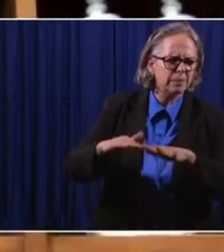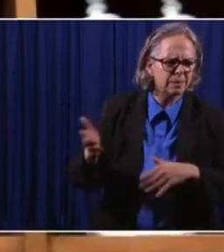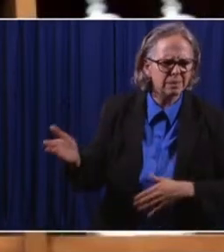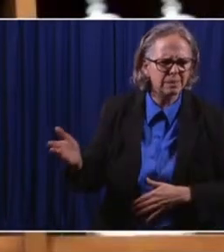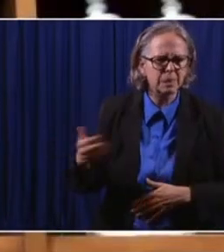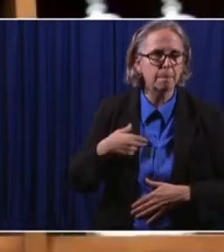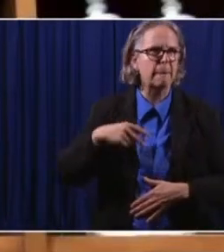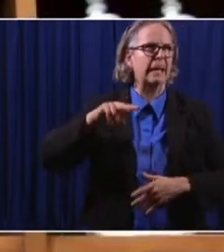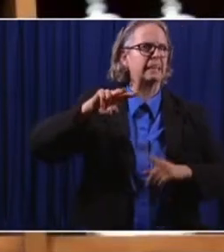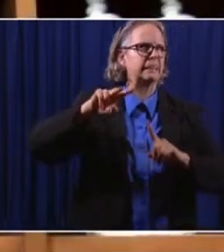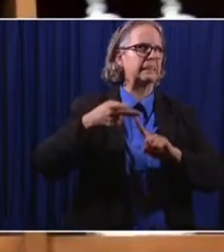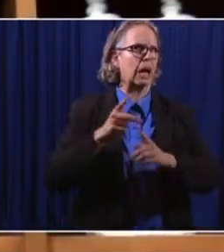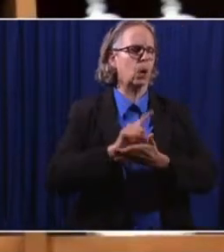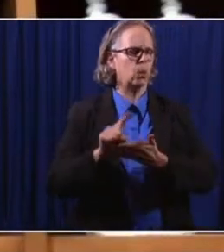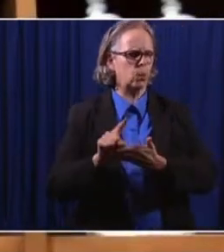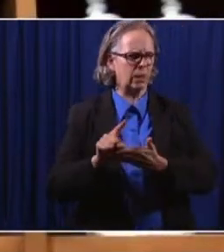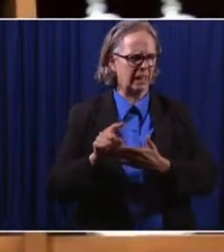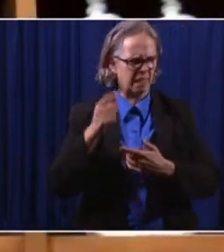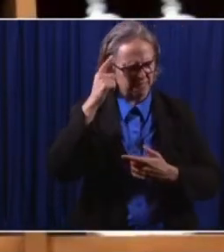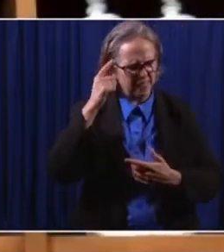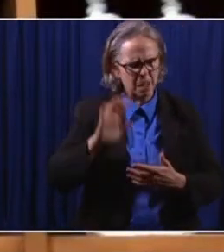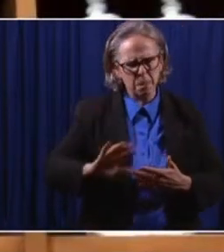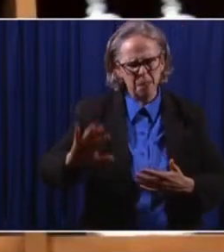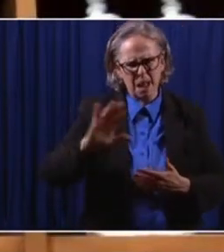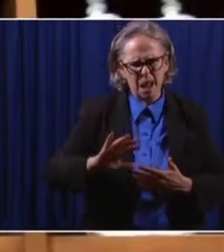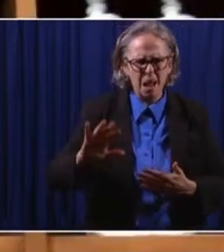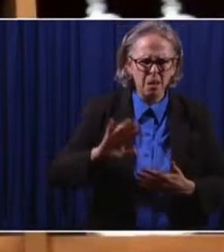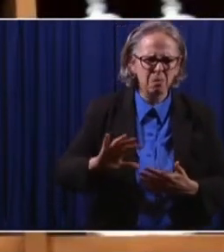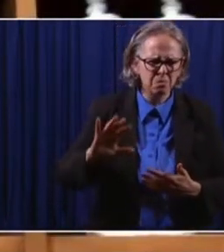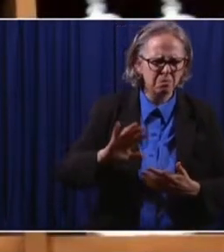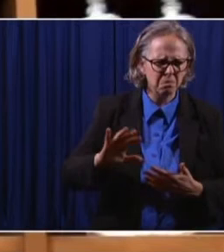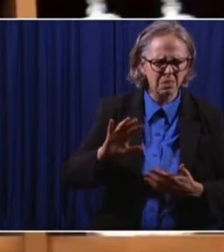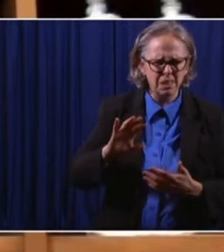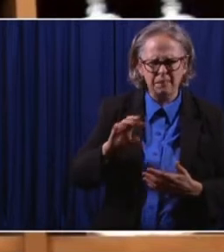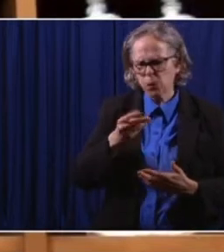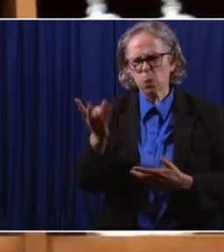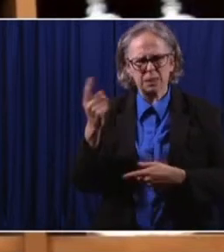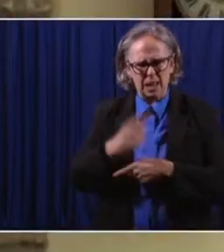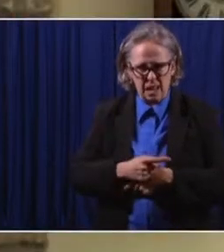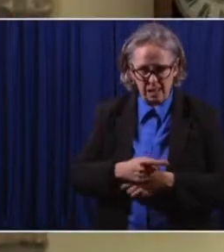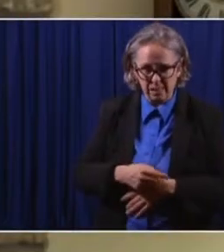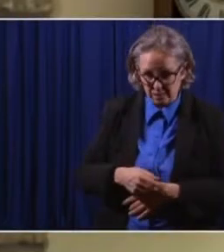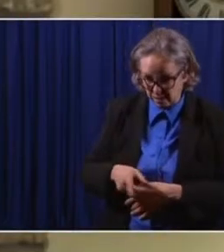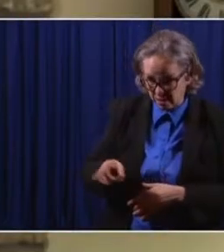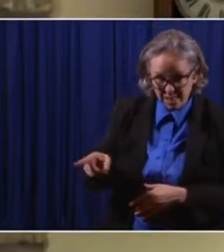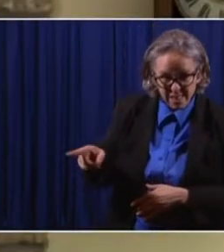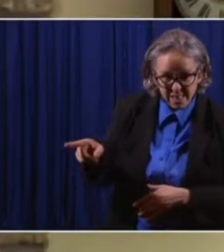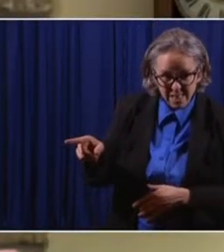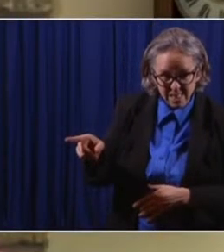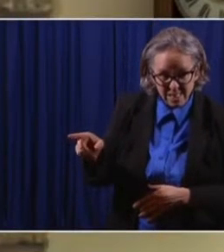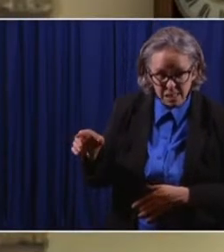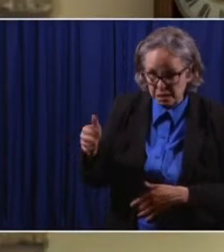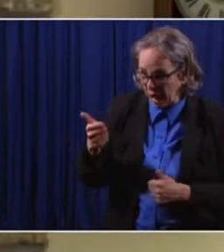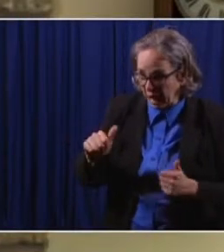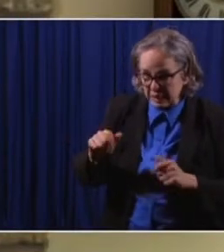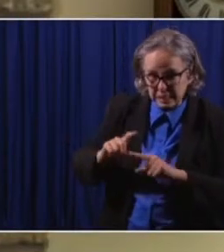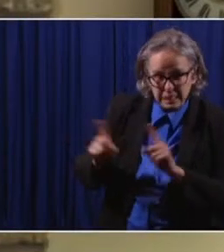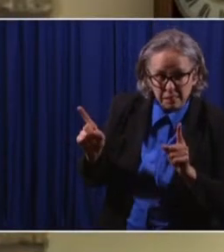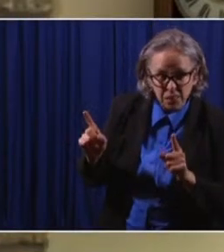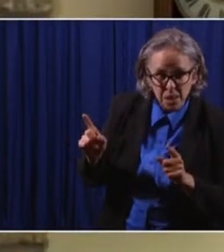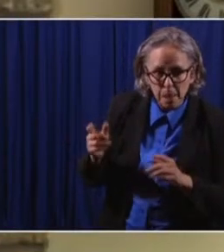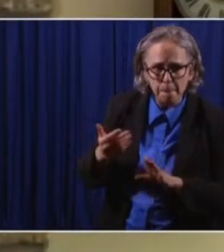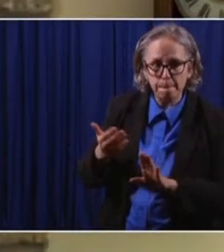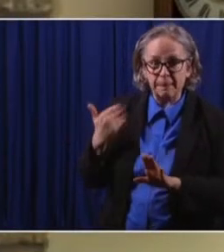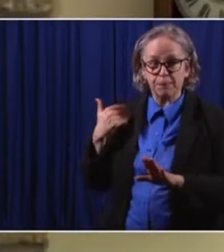week. So we've been back on campus for about 4 days. So any difference between when you came on campus the first